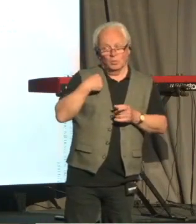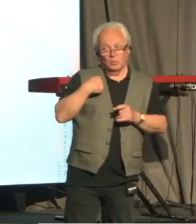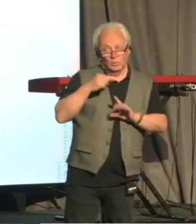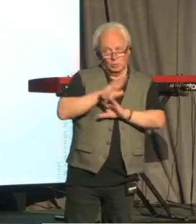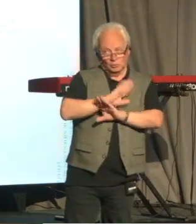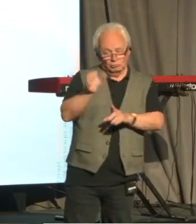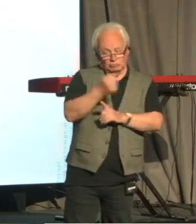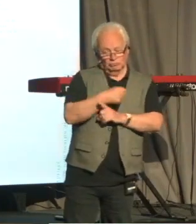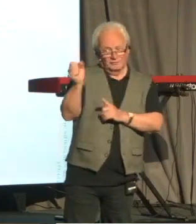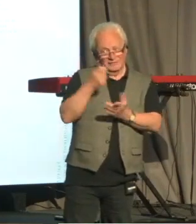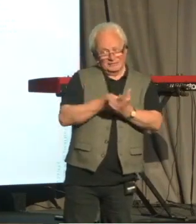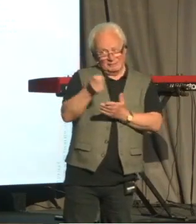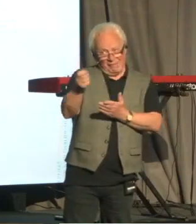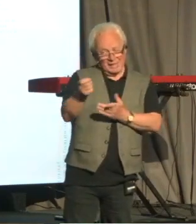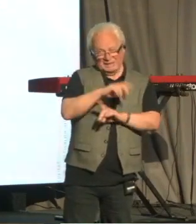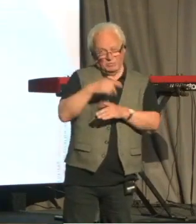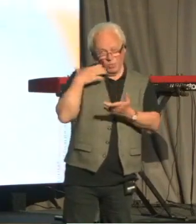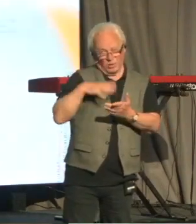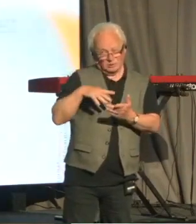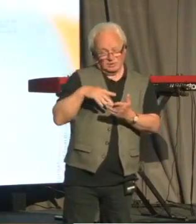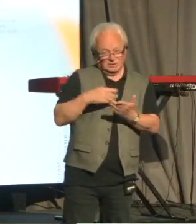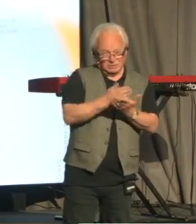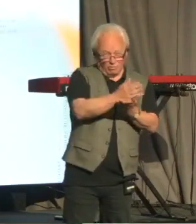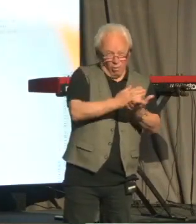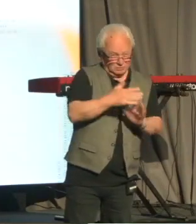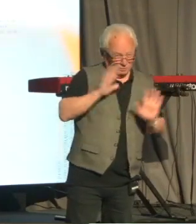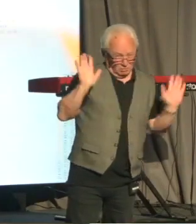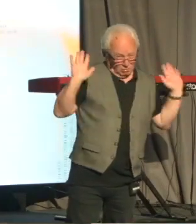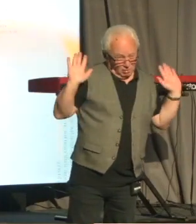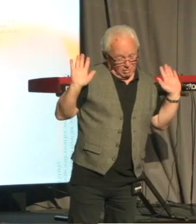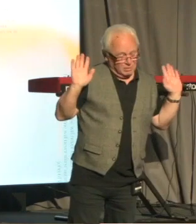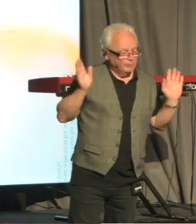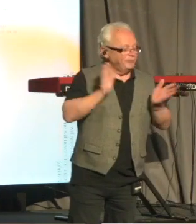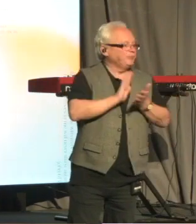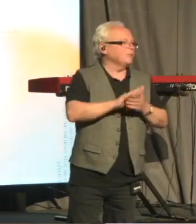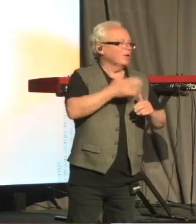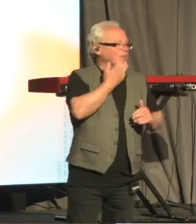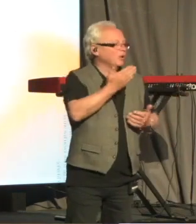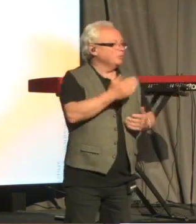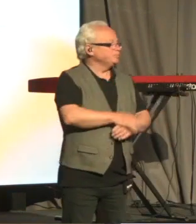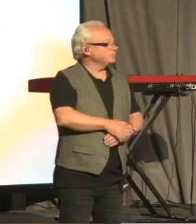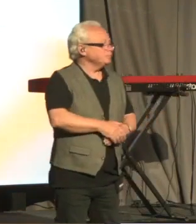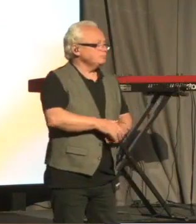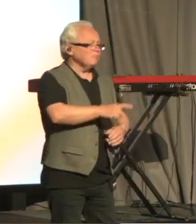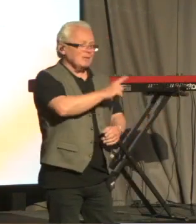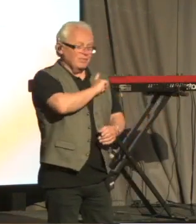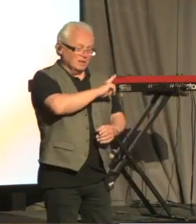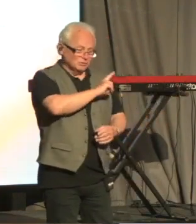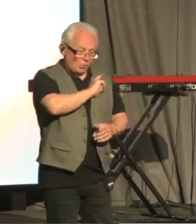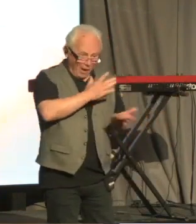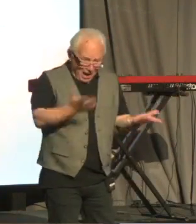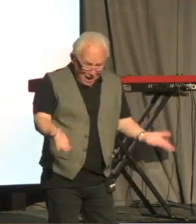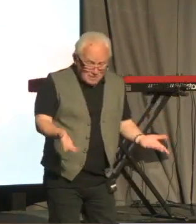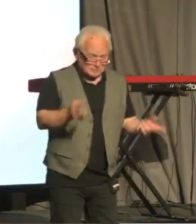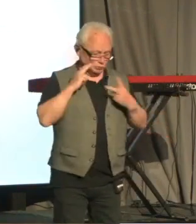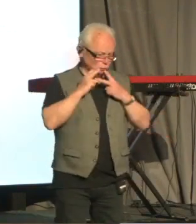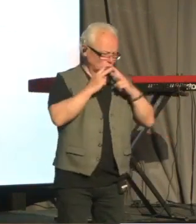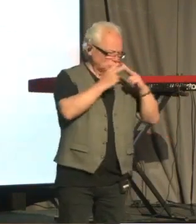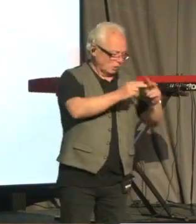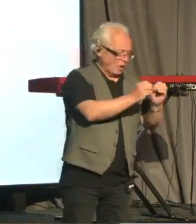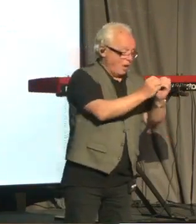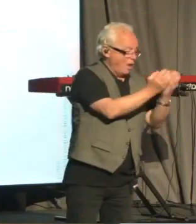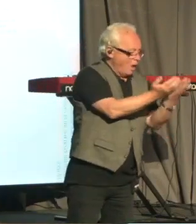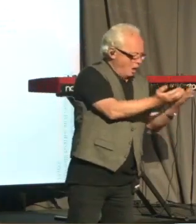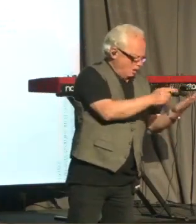bread. I didn't come for the bread. But you see, that's why we can look at this and we think, this is